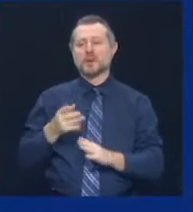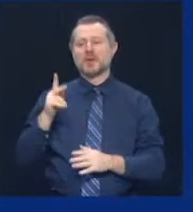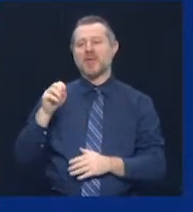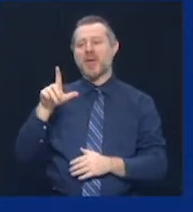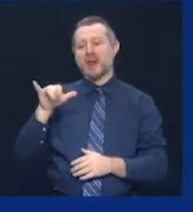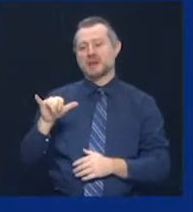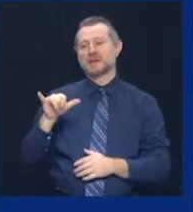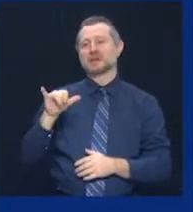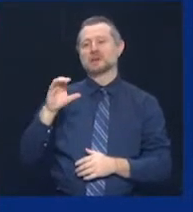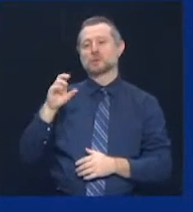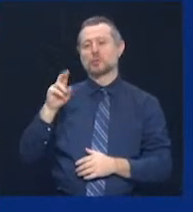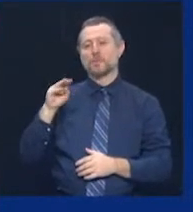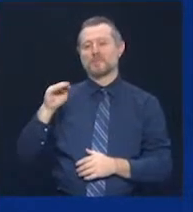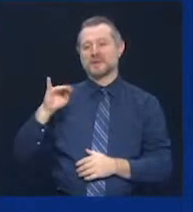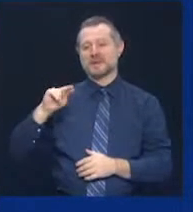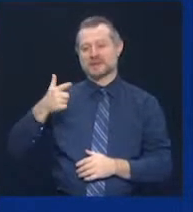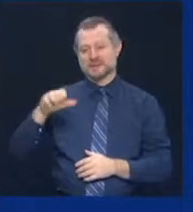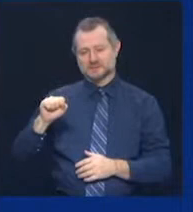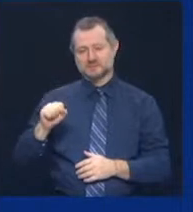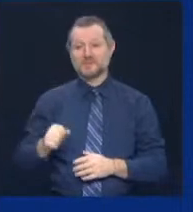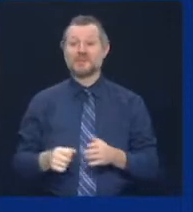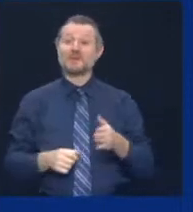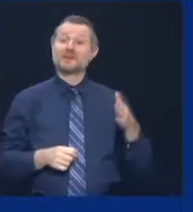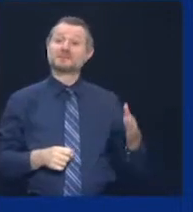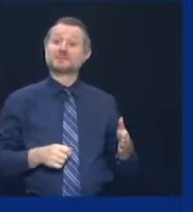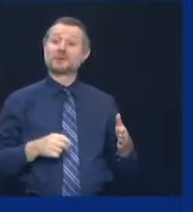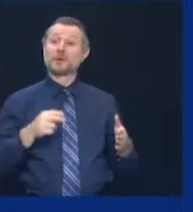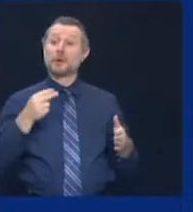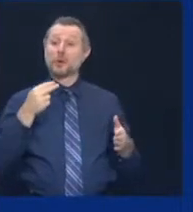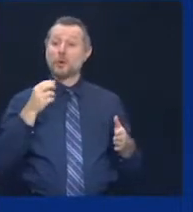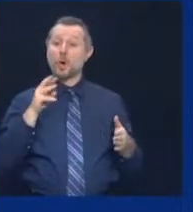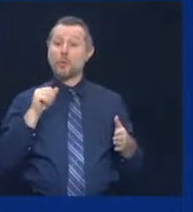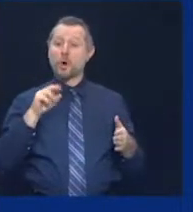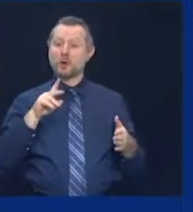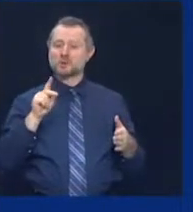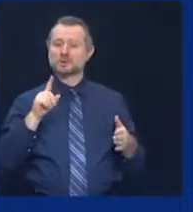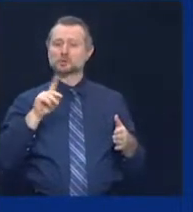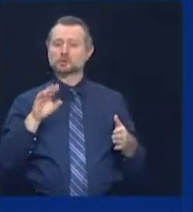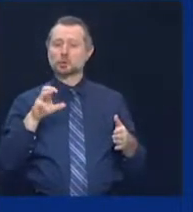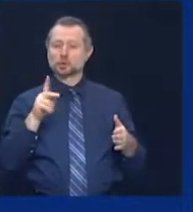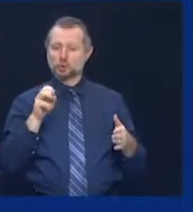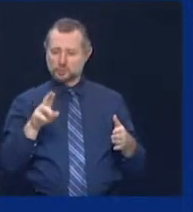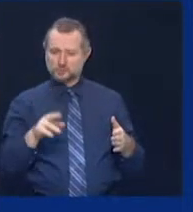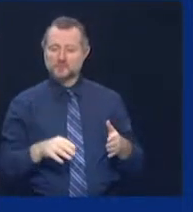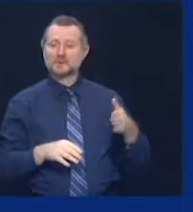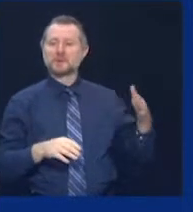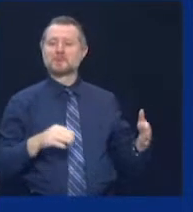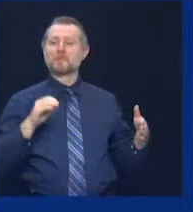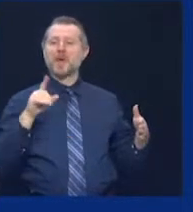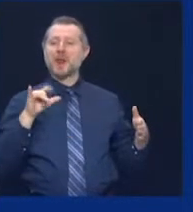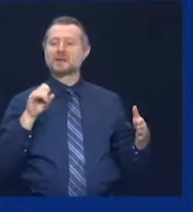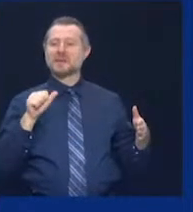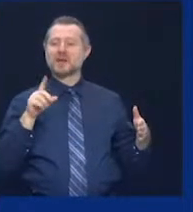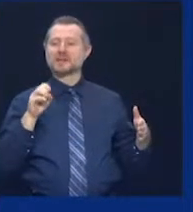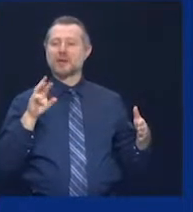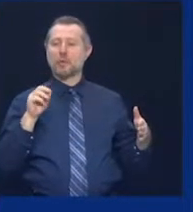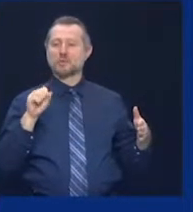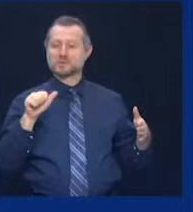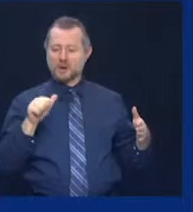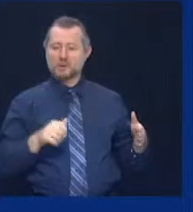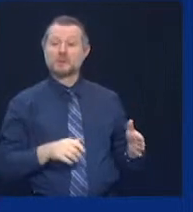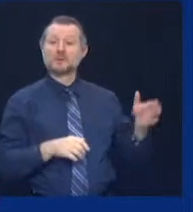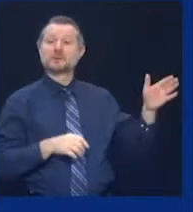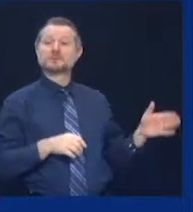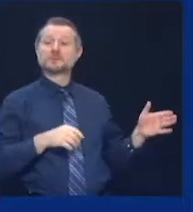left, Secretary to the Governor Melissa DeRosa, to her left, Budget Director Robert Mejica. Today is day 296, but